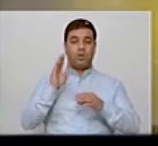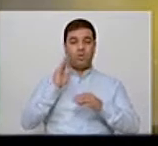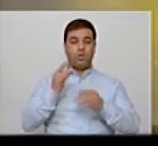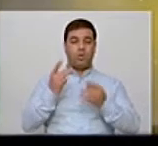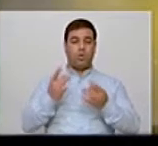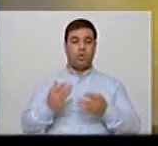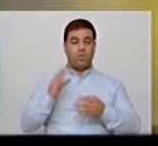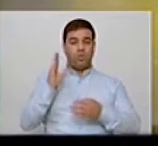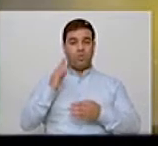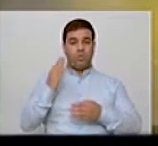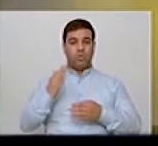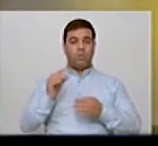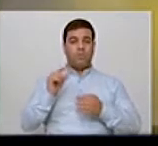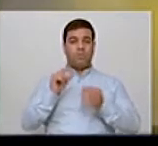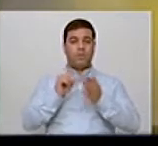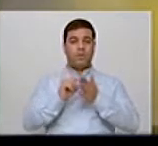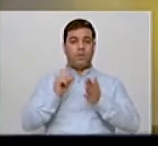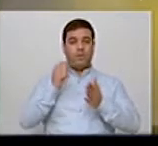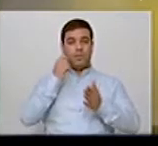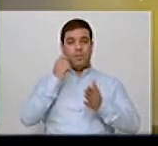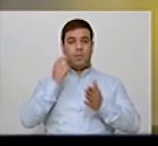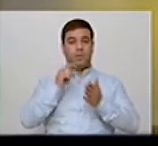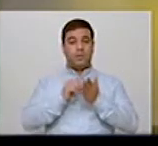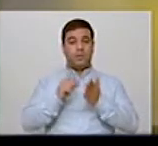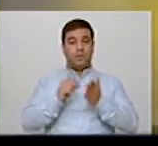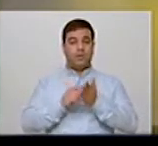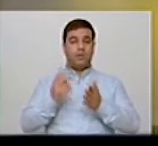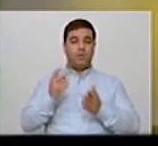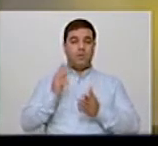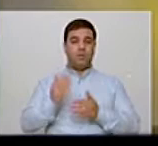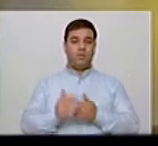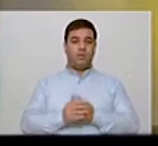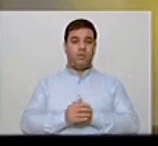suv, pinset kerak bo'ladi.